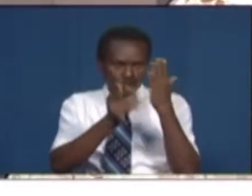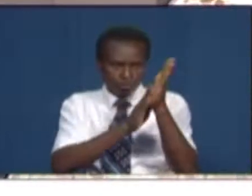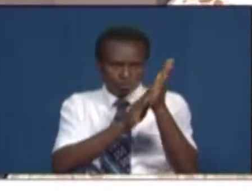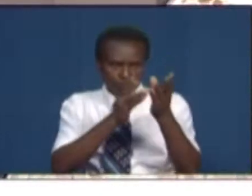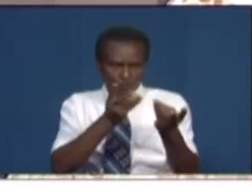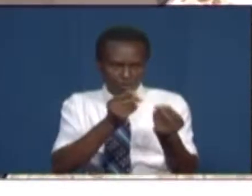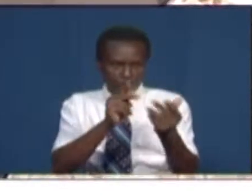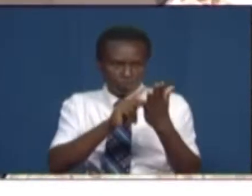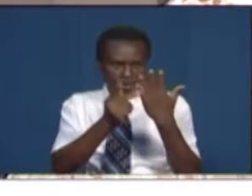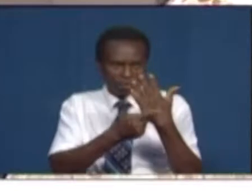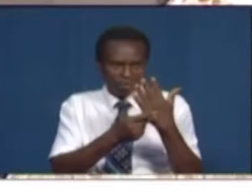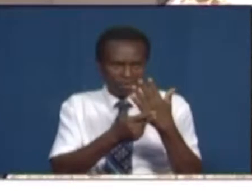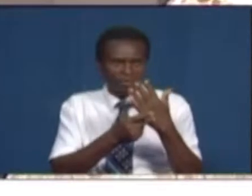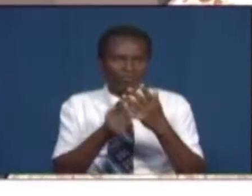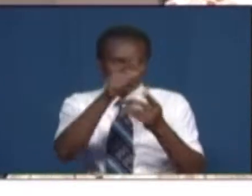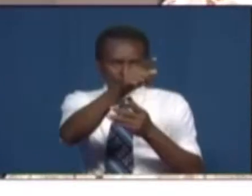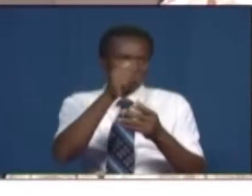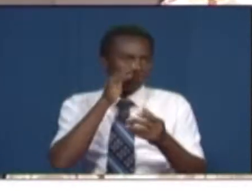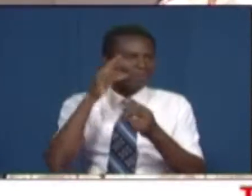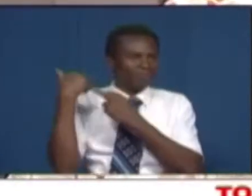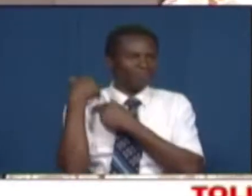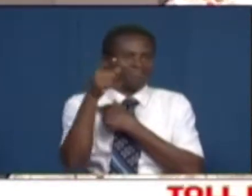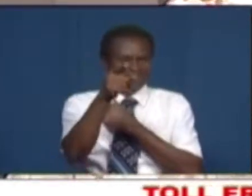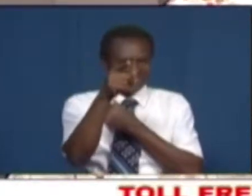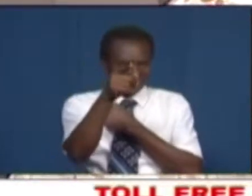Thank you. I think you're the youngest in the panel.